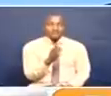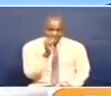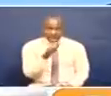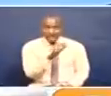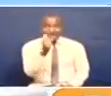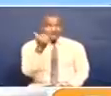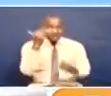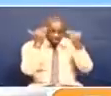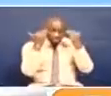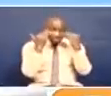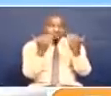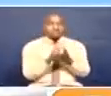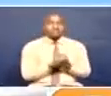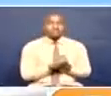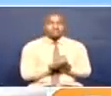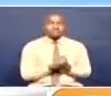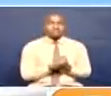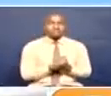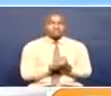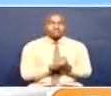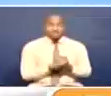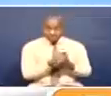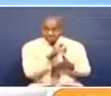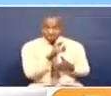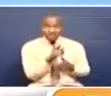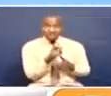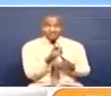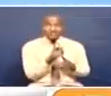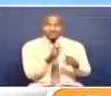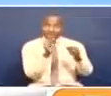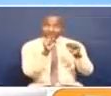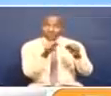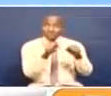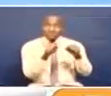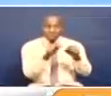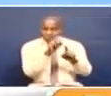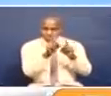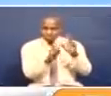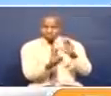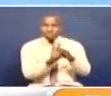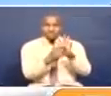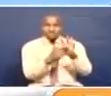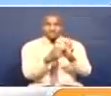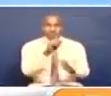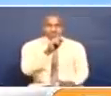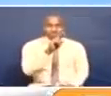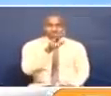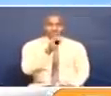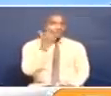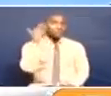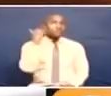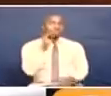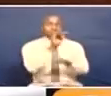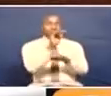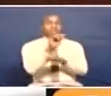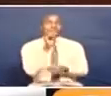But we'll keep going. No, there could be, it's possible there could be a question, like the one raised by Moses Kuria in the last petition, in the